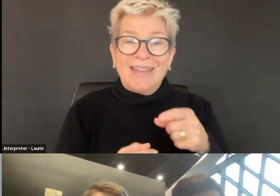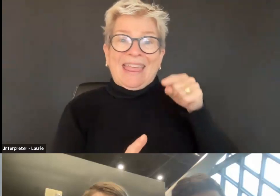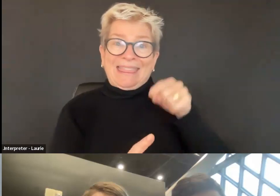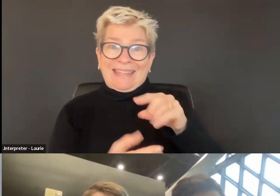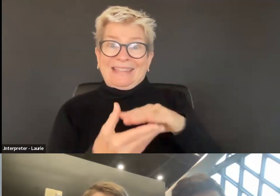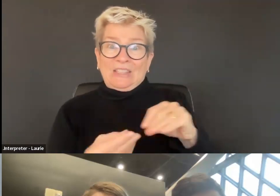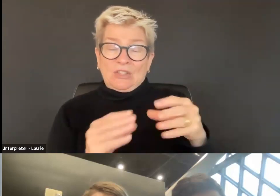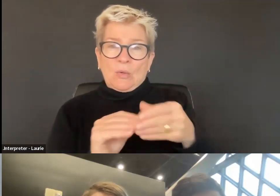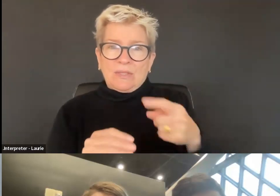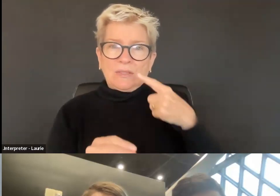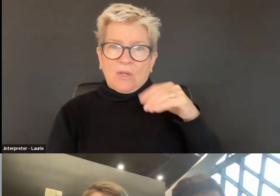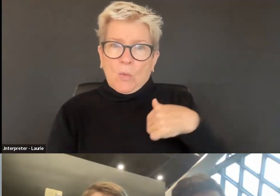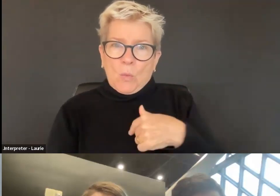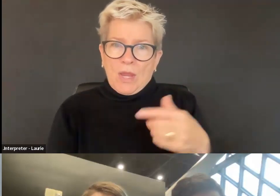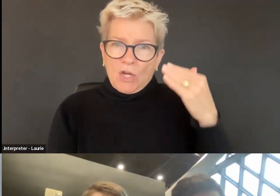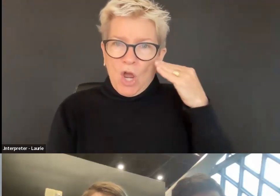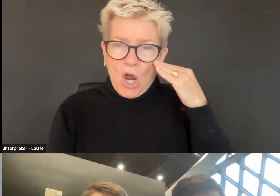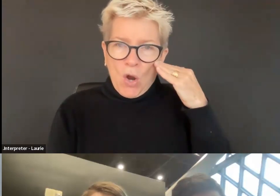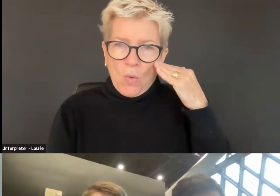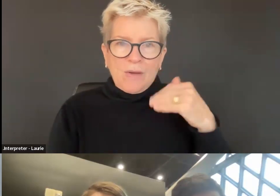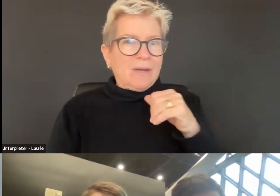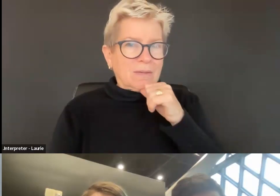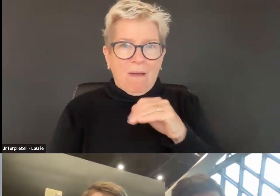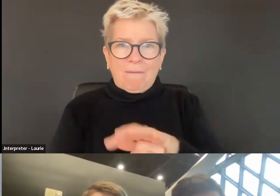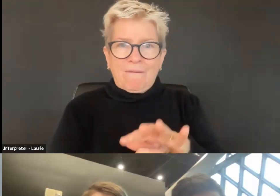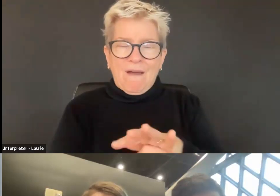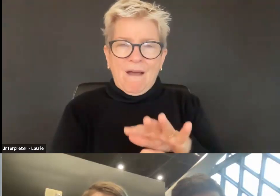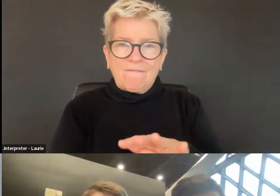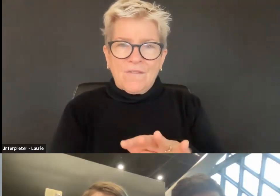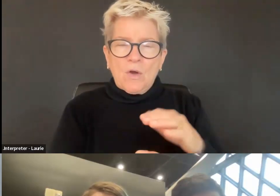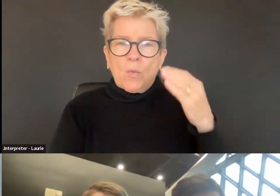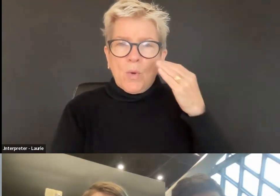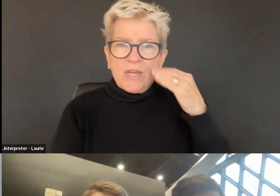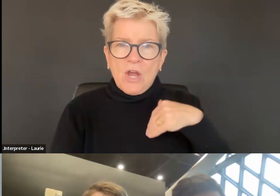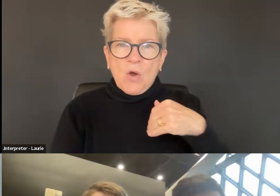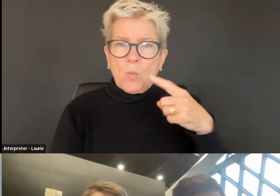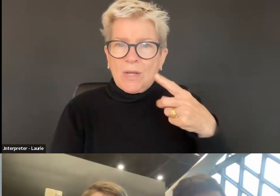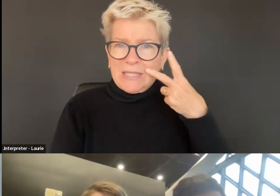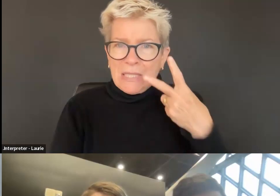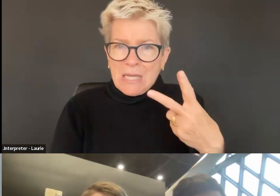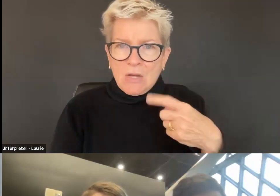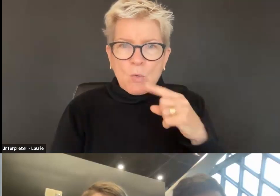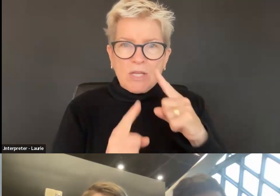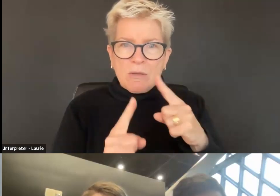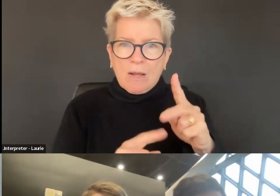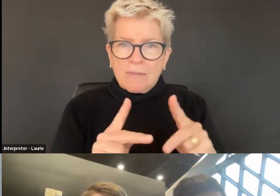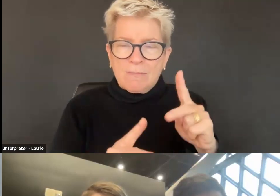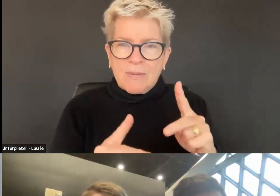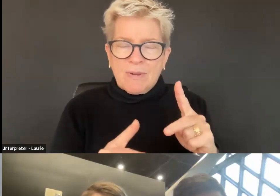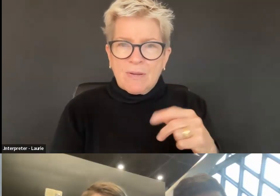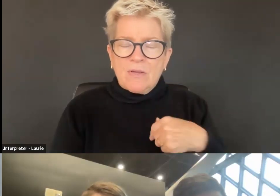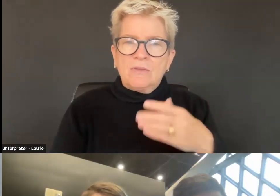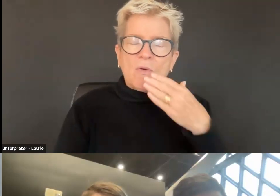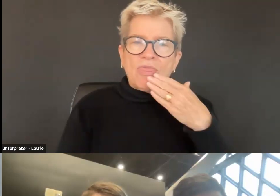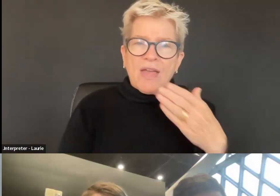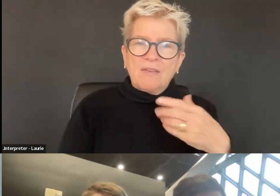know firsthand experience that this is not enough. It's not even close to being enough. So I just want to say, we hear you. Thank you for